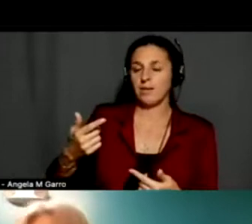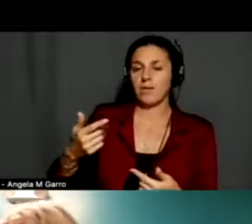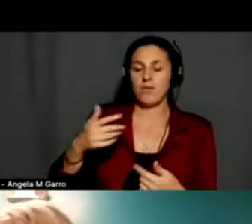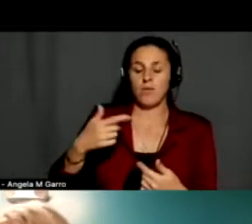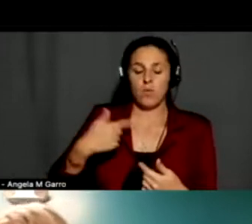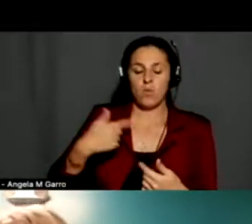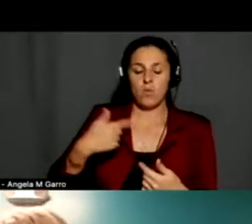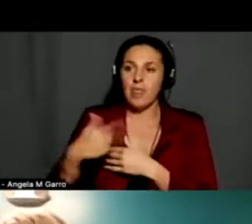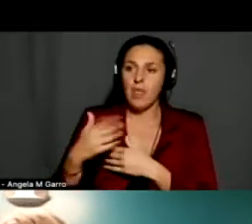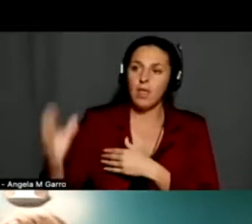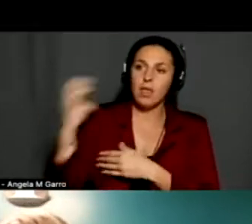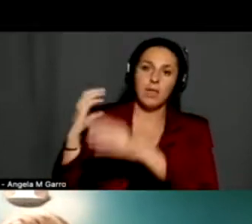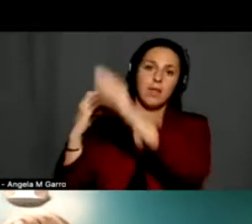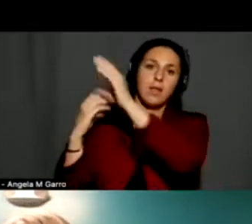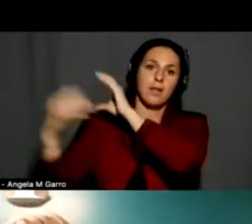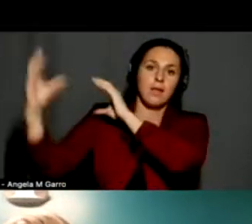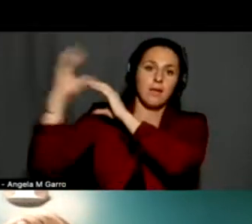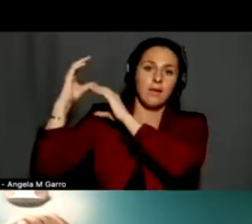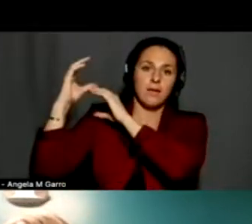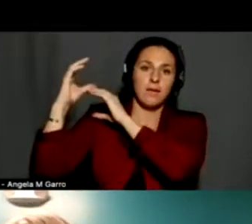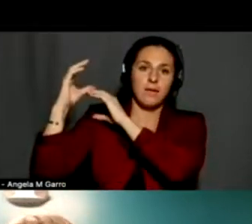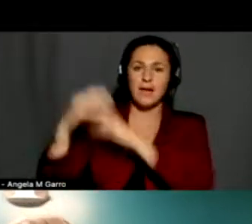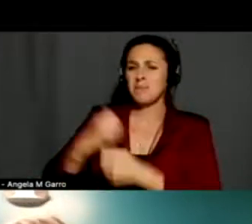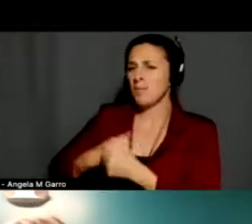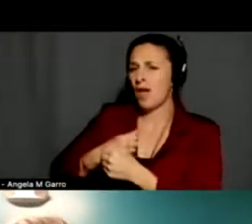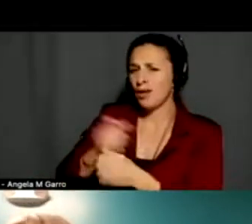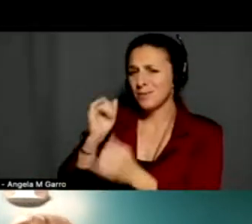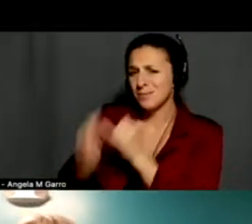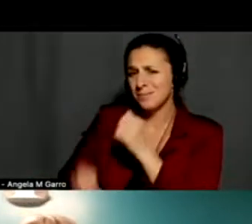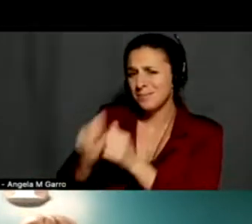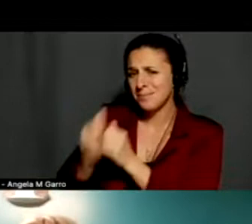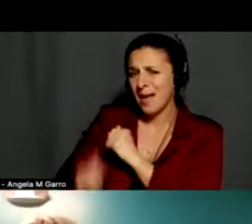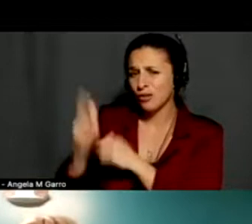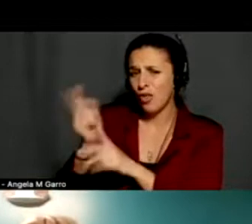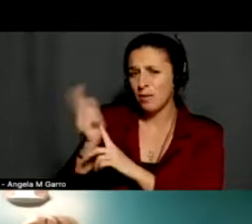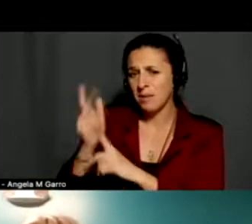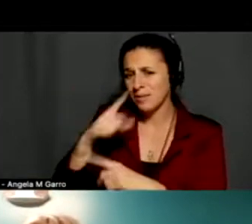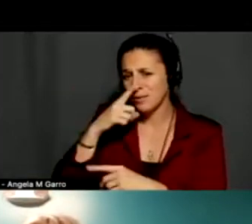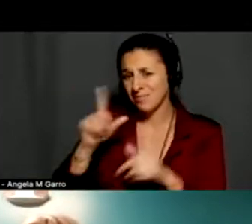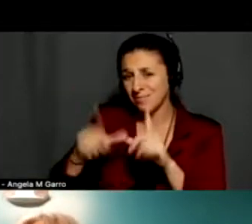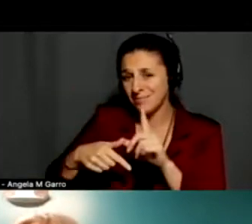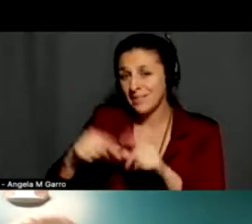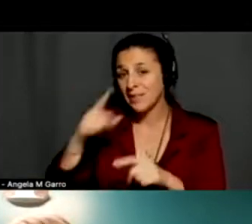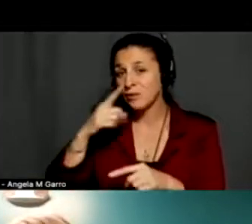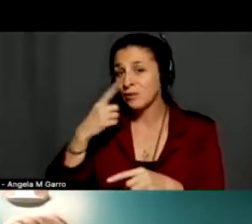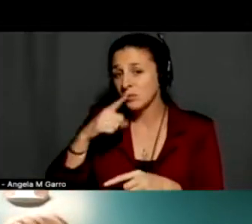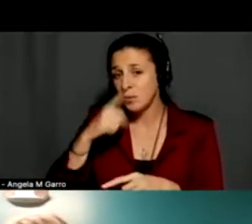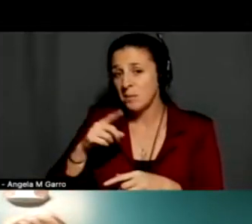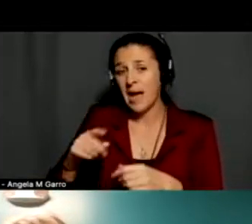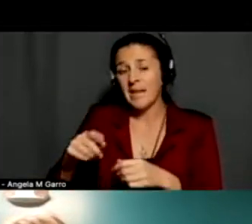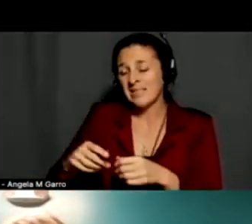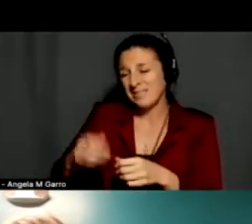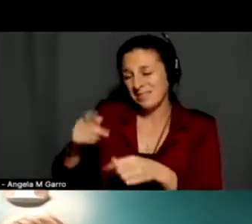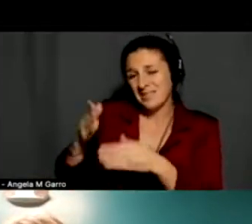or program. My apologies, I'm frequently hear interrupting, but the the 3 message to minutes take- has elapsed. If you could do me a favor and please wrap up your thoughts. I have 2 more